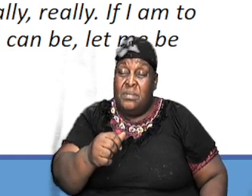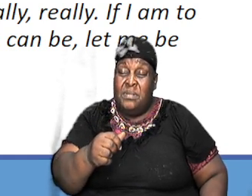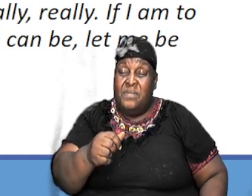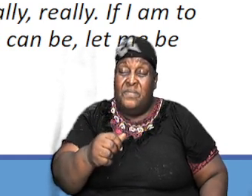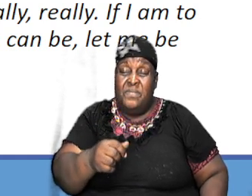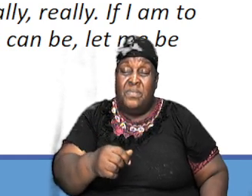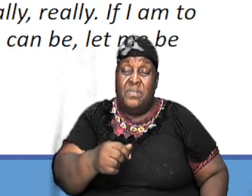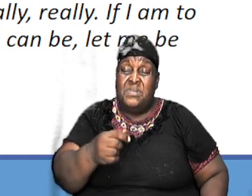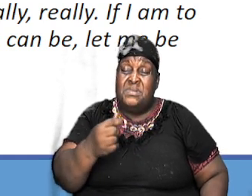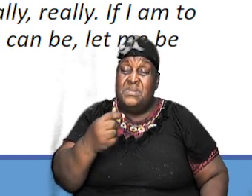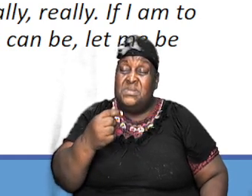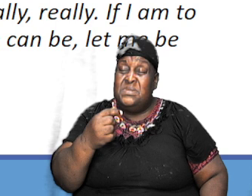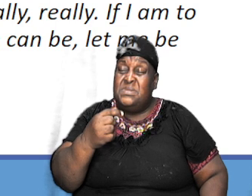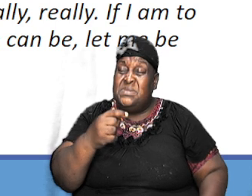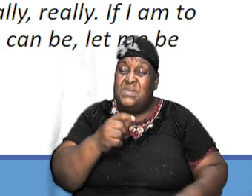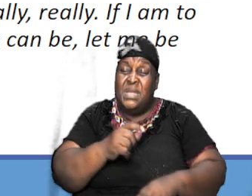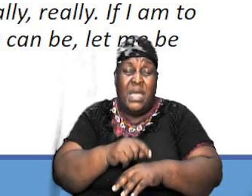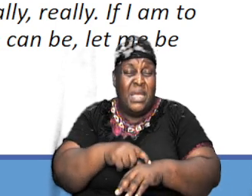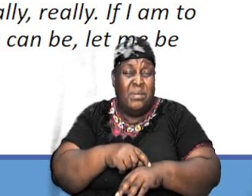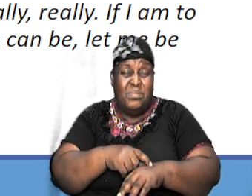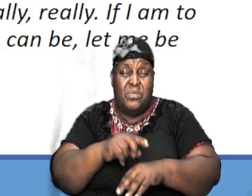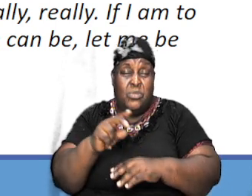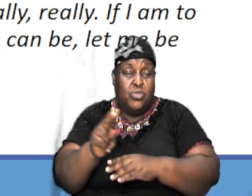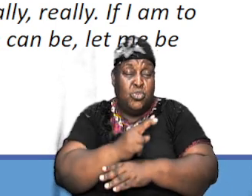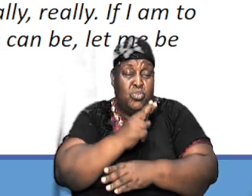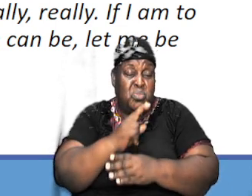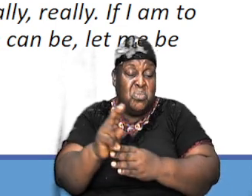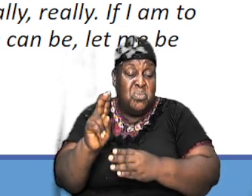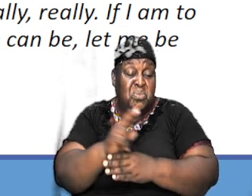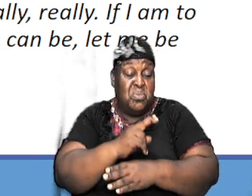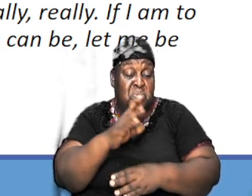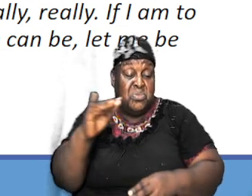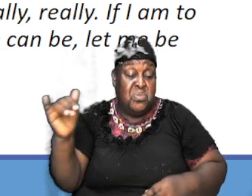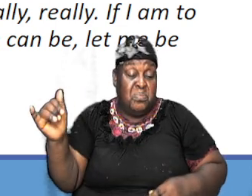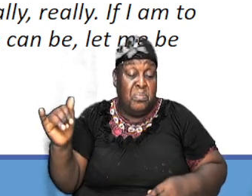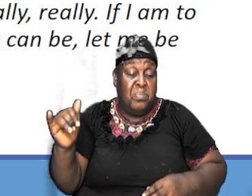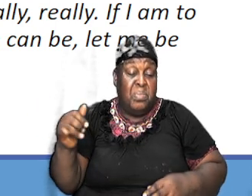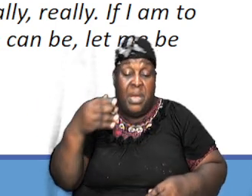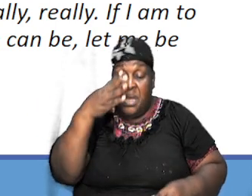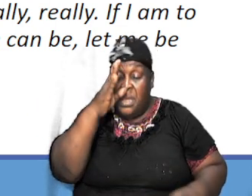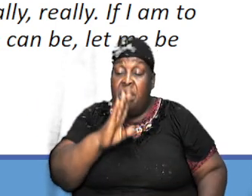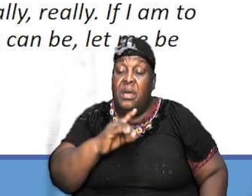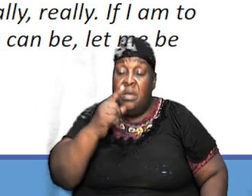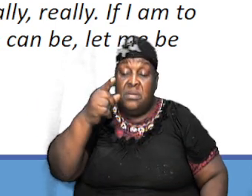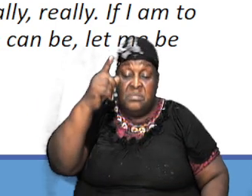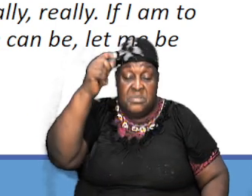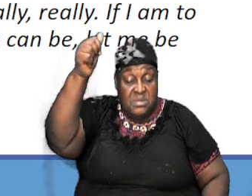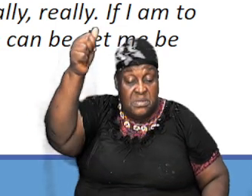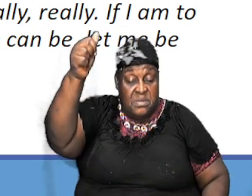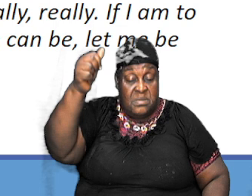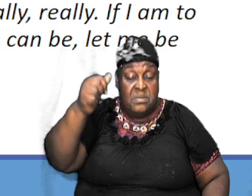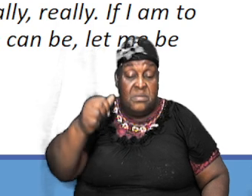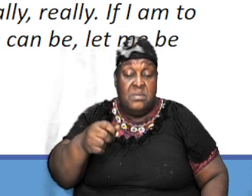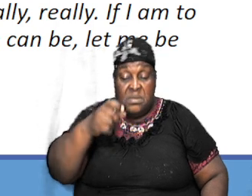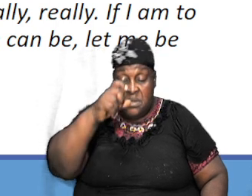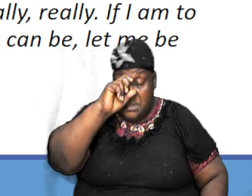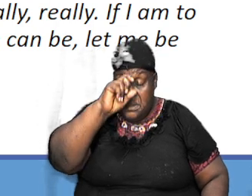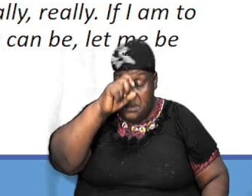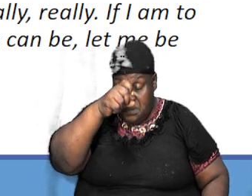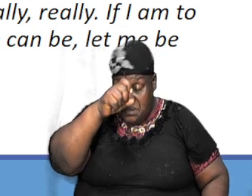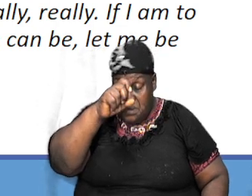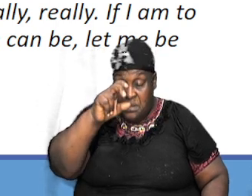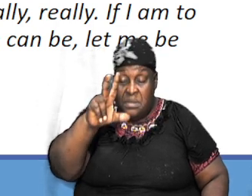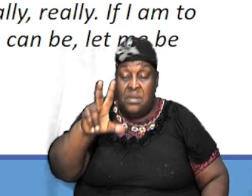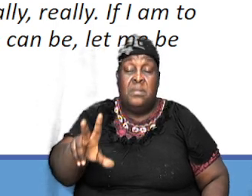I am, it was used by none other than God himself in Exodus 3